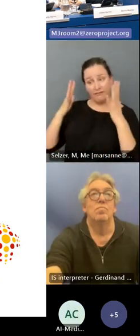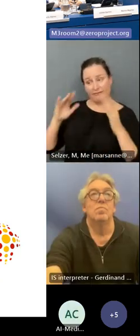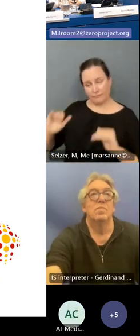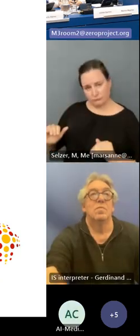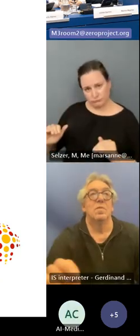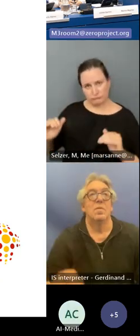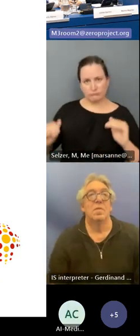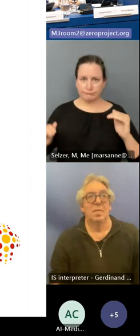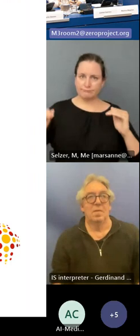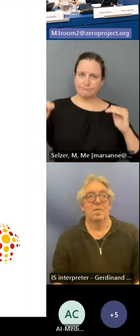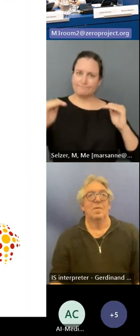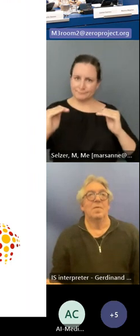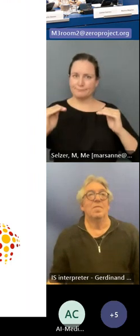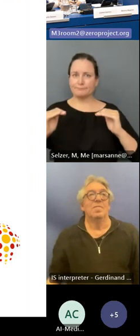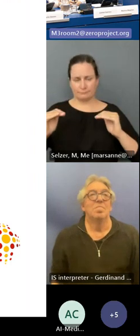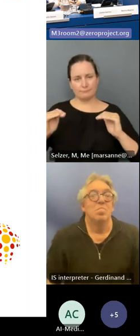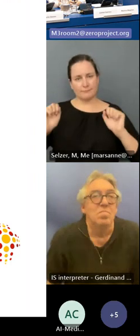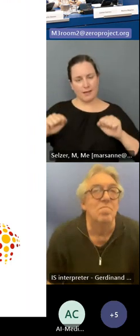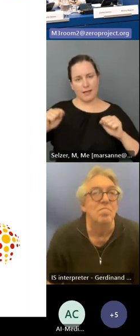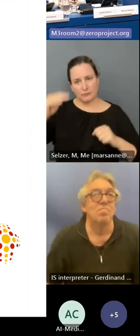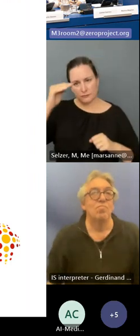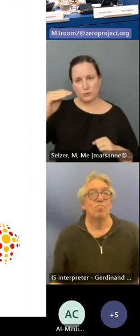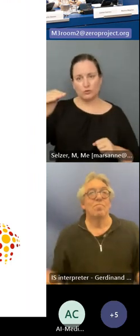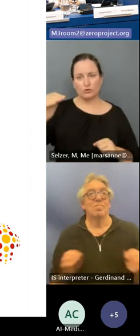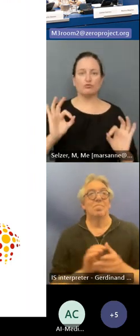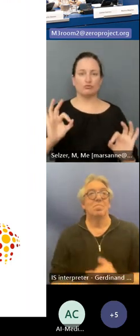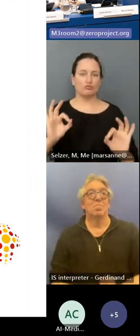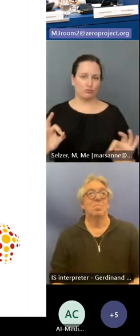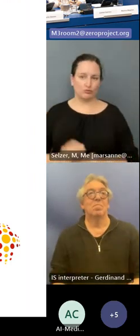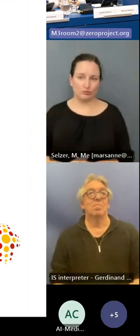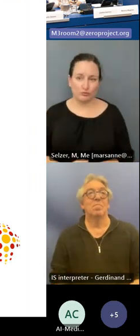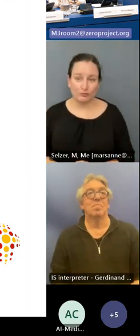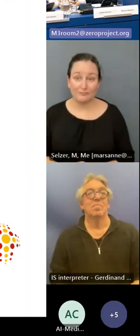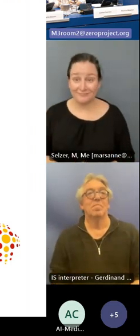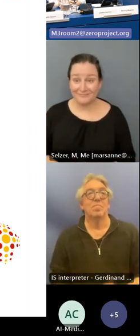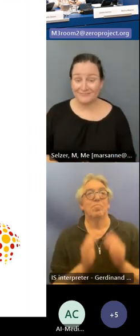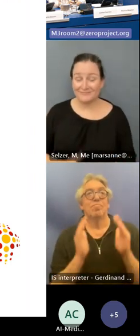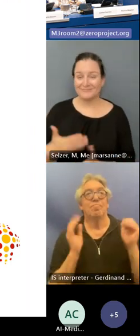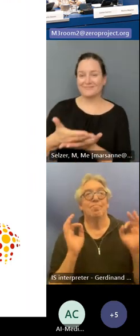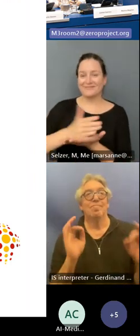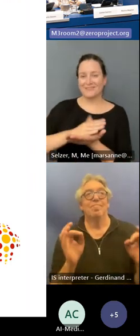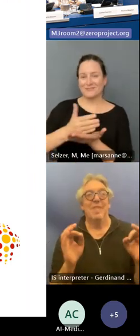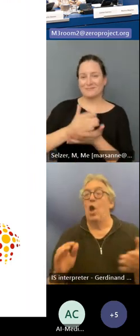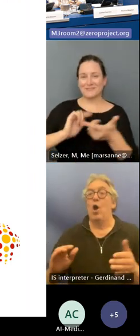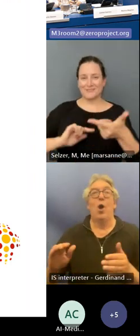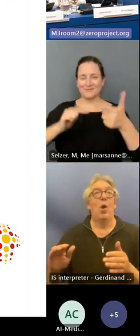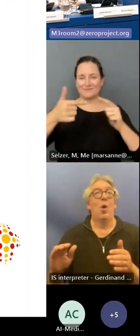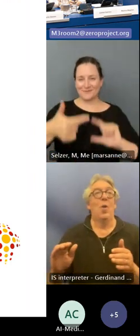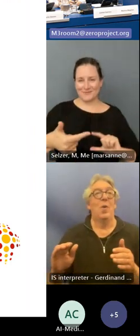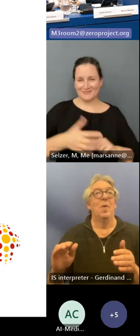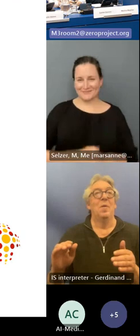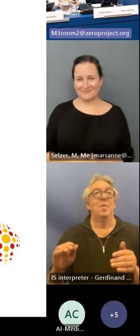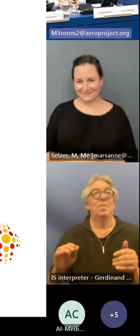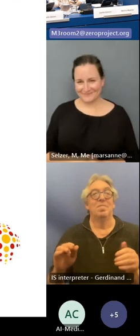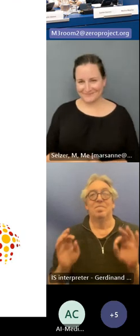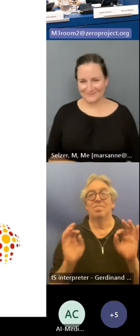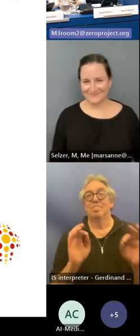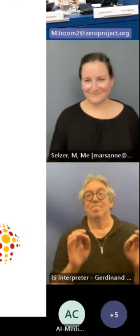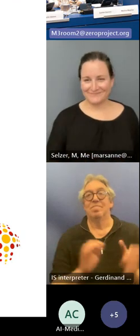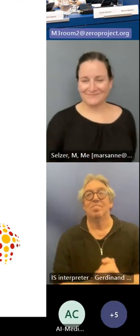ADISA also is implementing activities with community-based inclusive development and human rights approach. ADISA